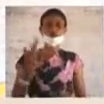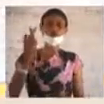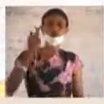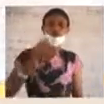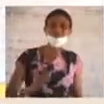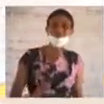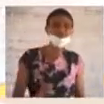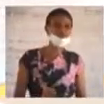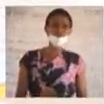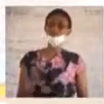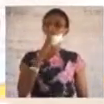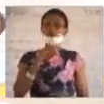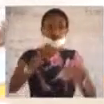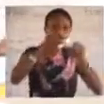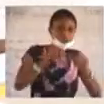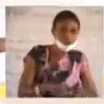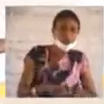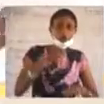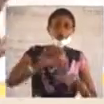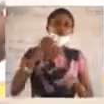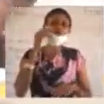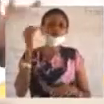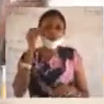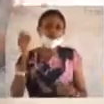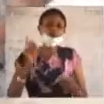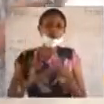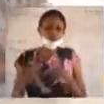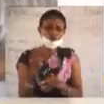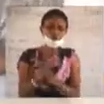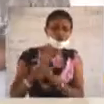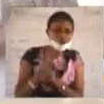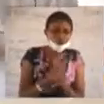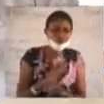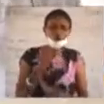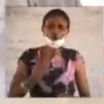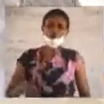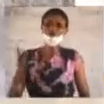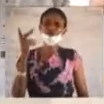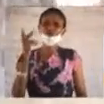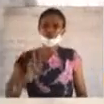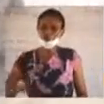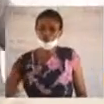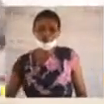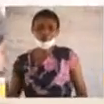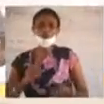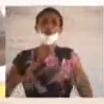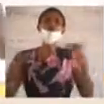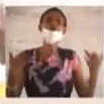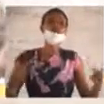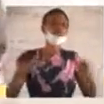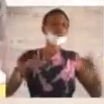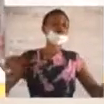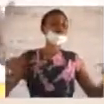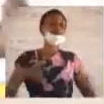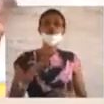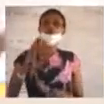will want to behave the way they like because there is no parental care. Because of the economy, nobody stays at home. In